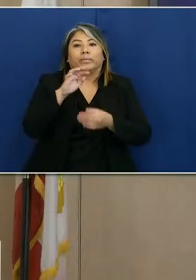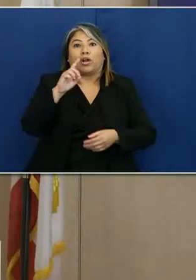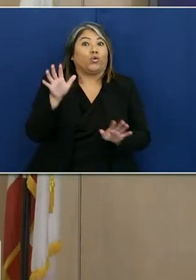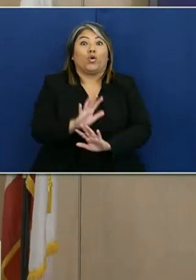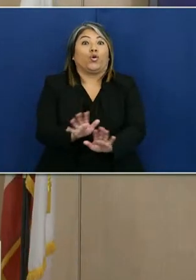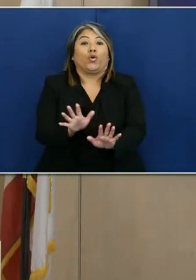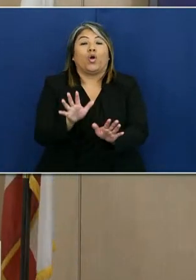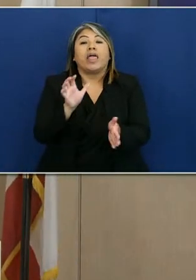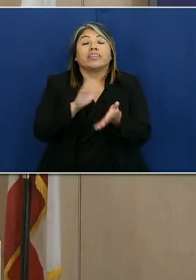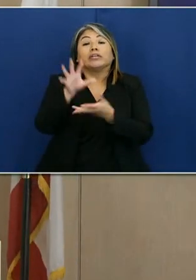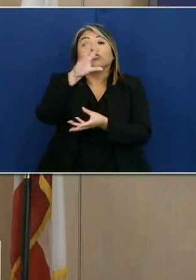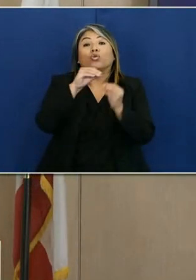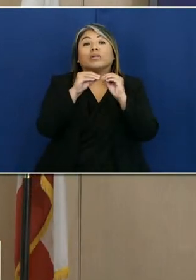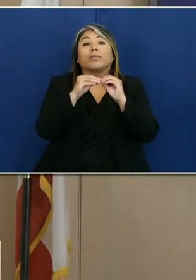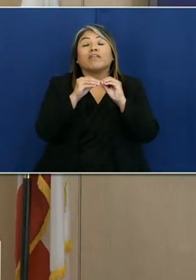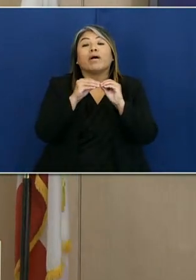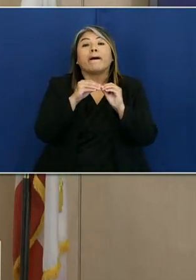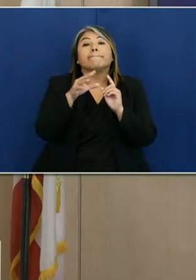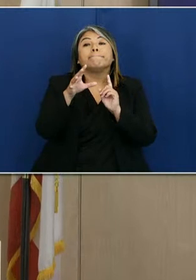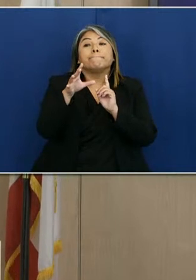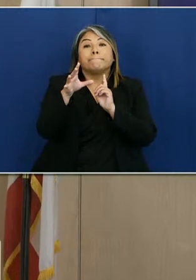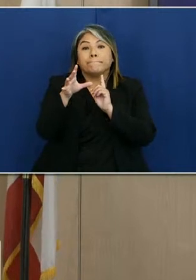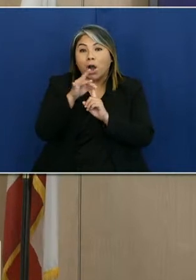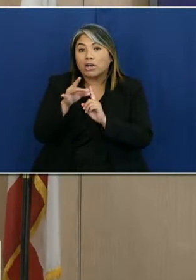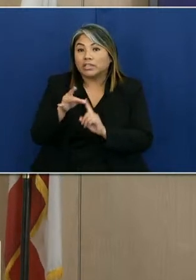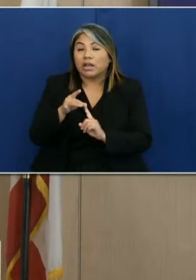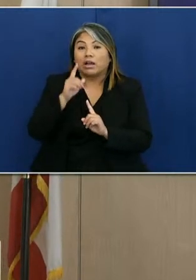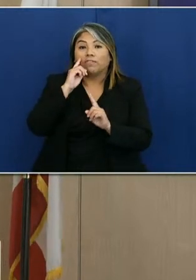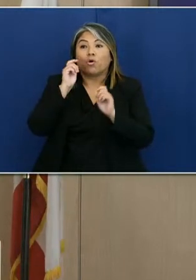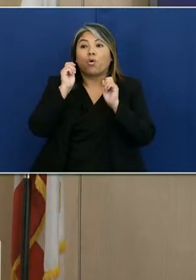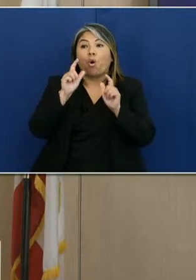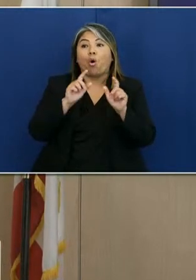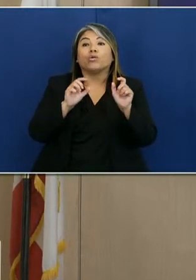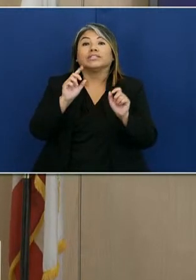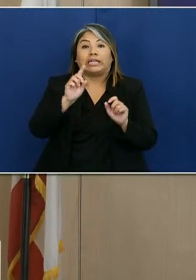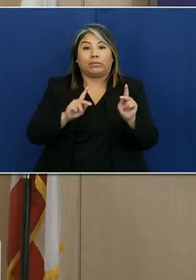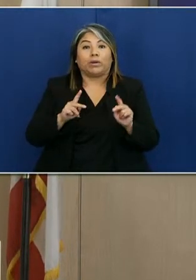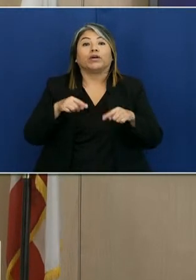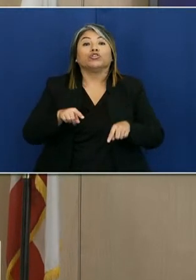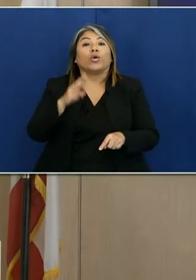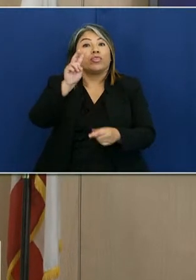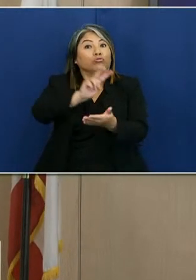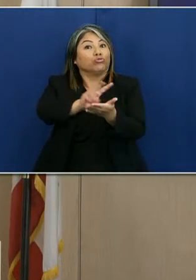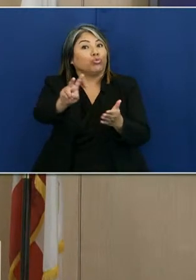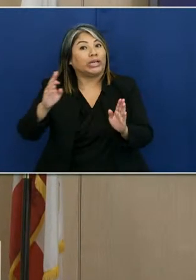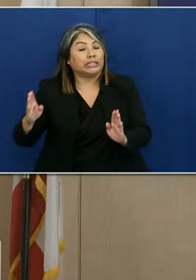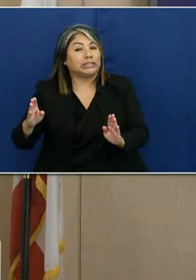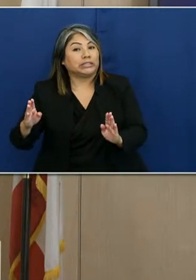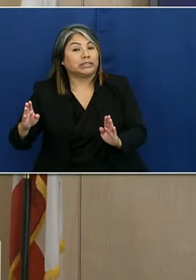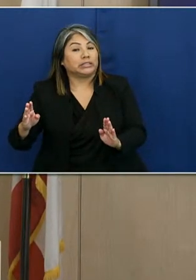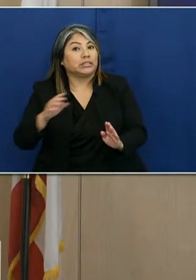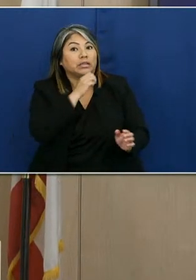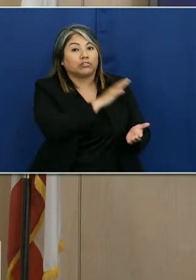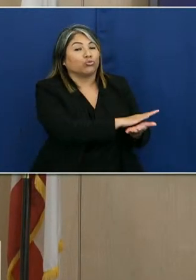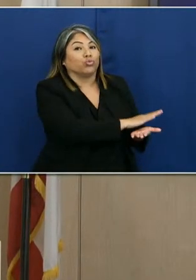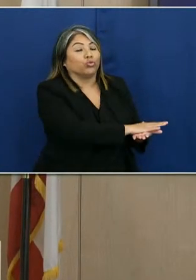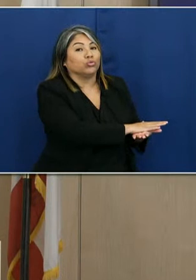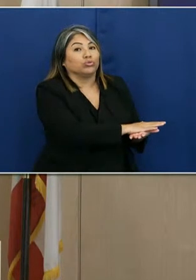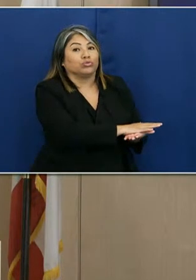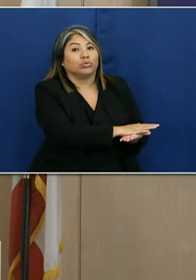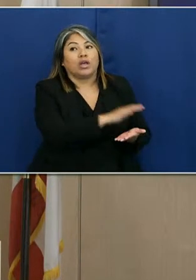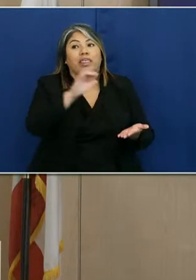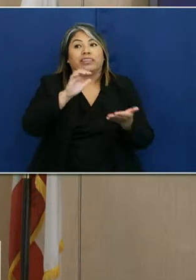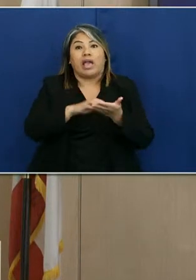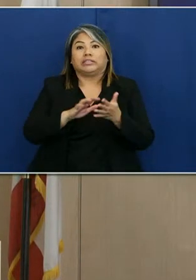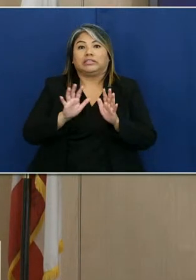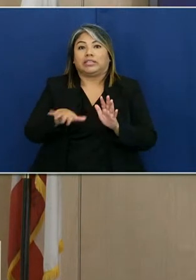No, that's the total number of positives for all San Diegans during those 2 weeks. So that's